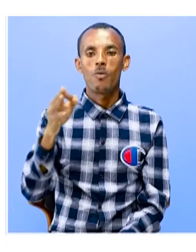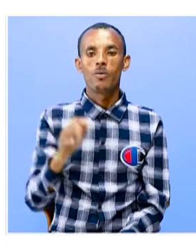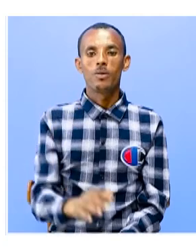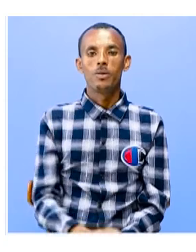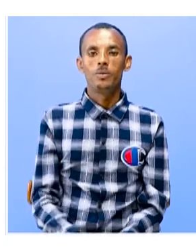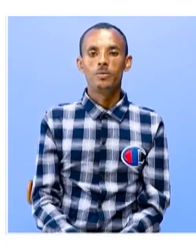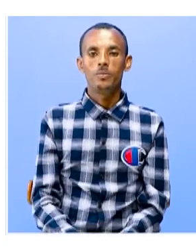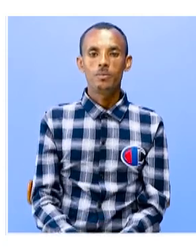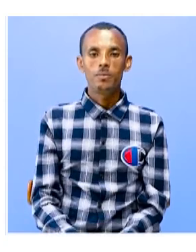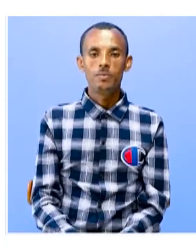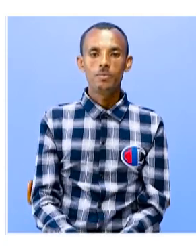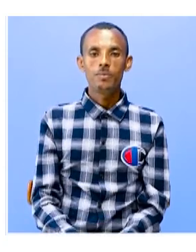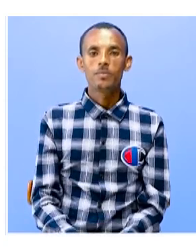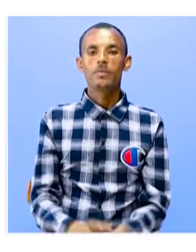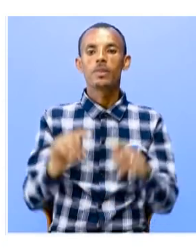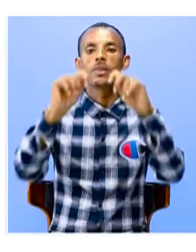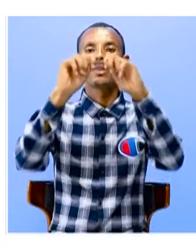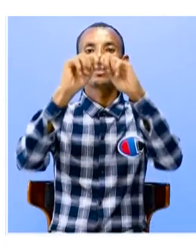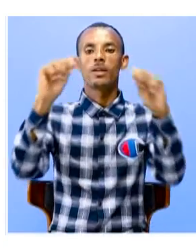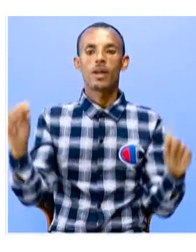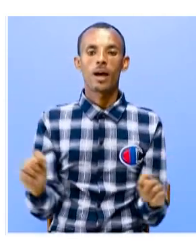of triangles.